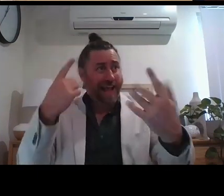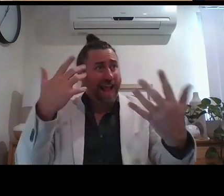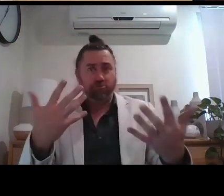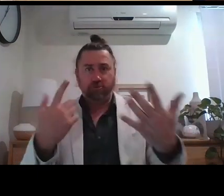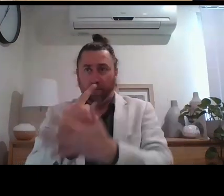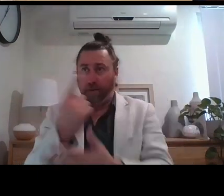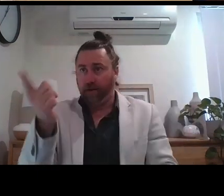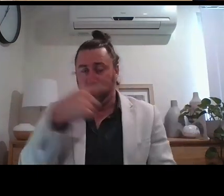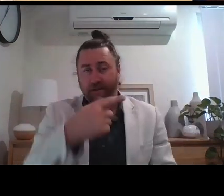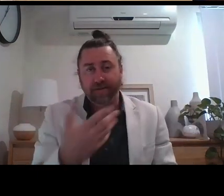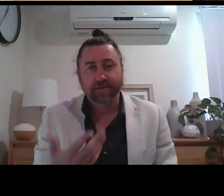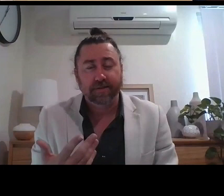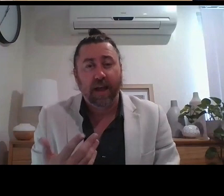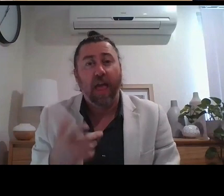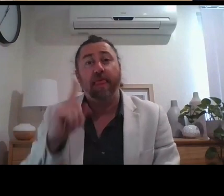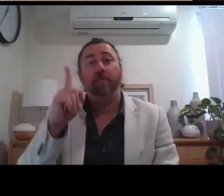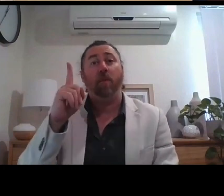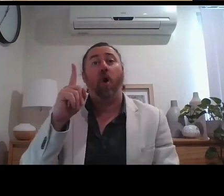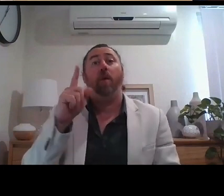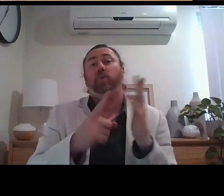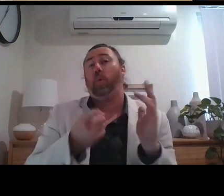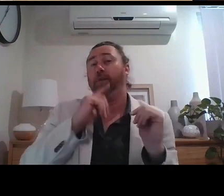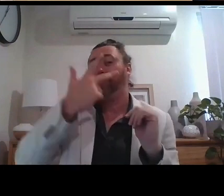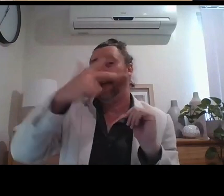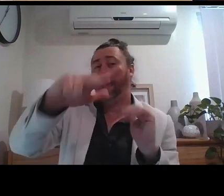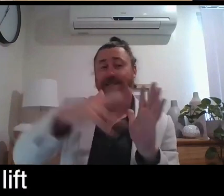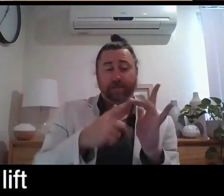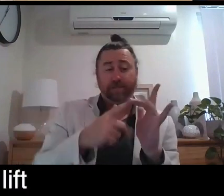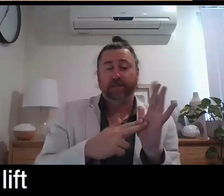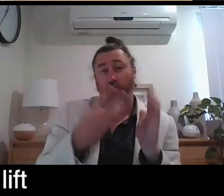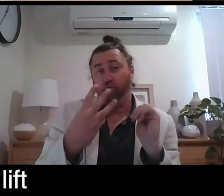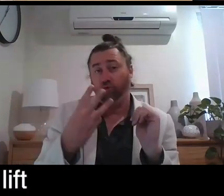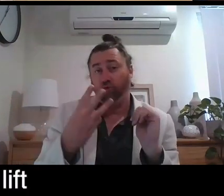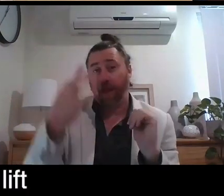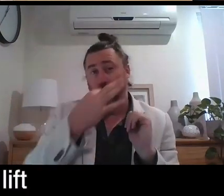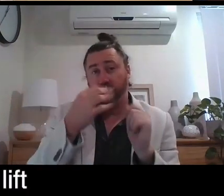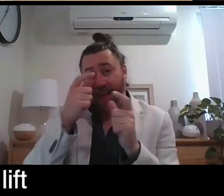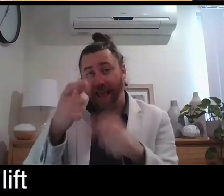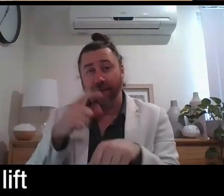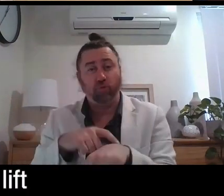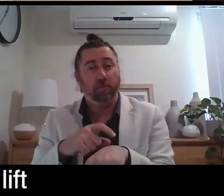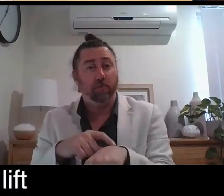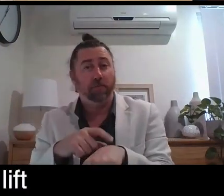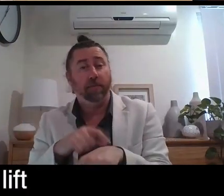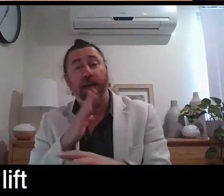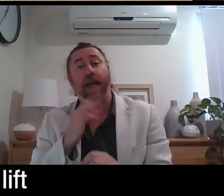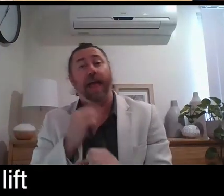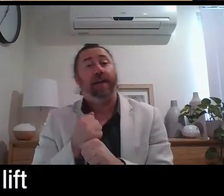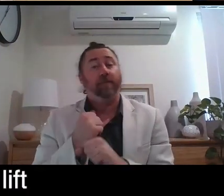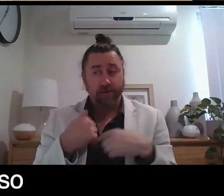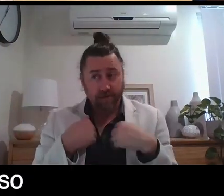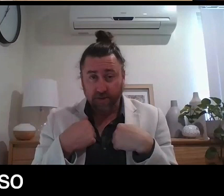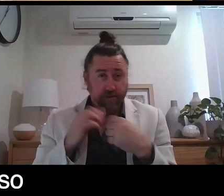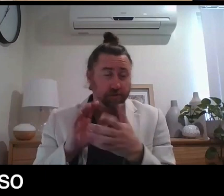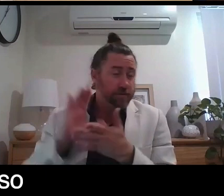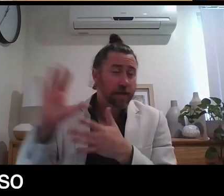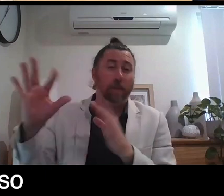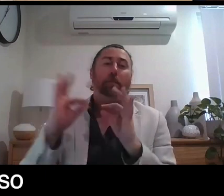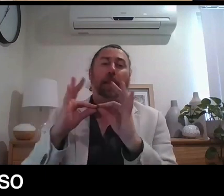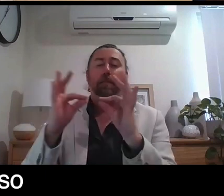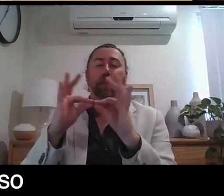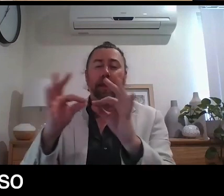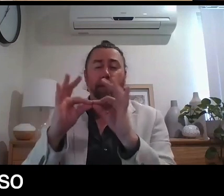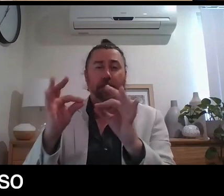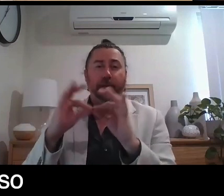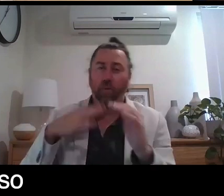sector's delivering on average 180 minutes of care time. The government is investing billions of dollars to lift that to